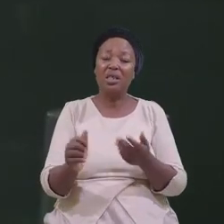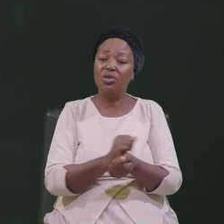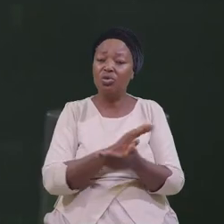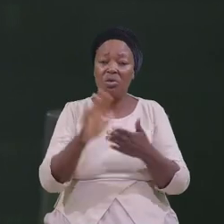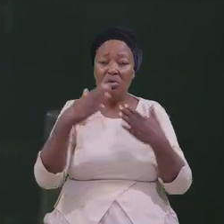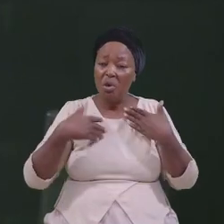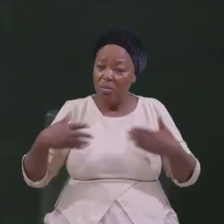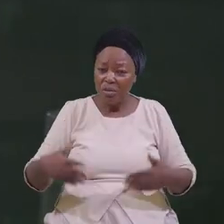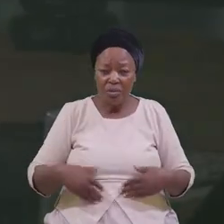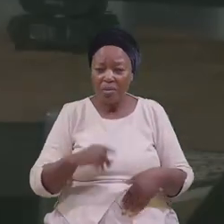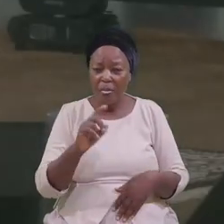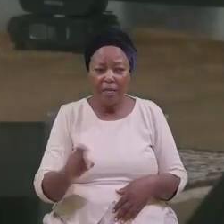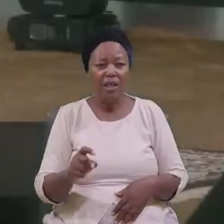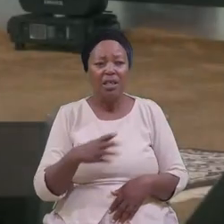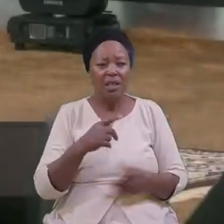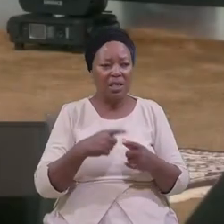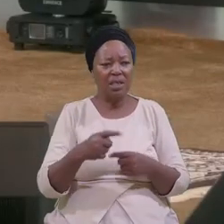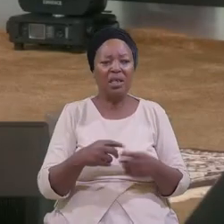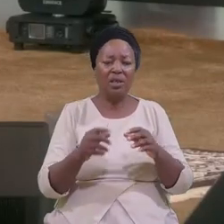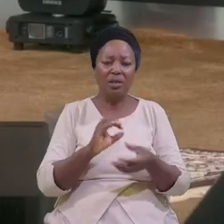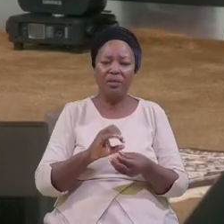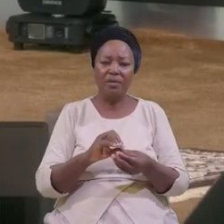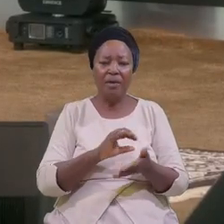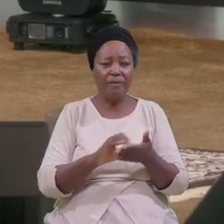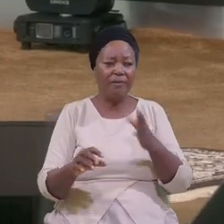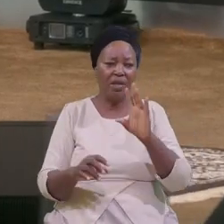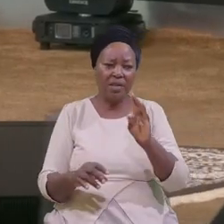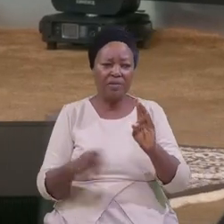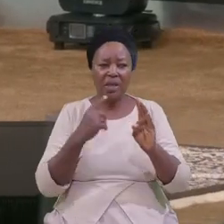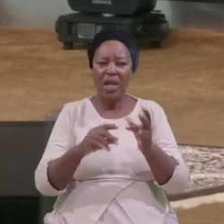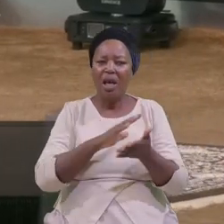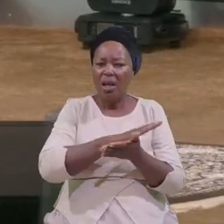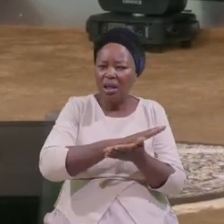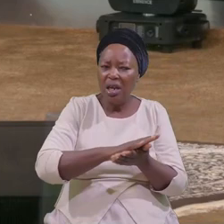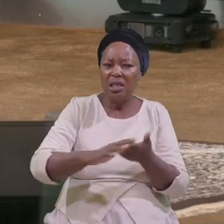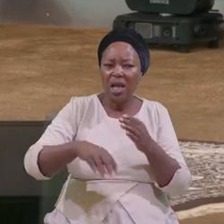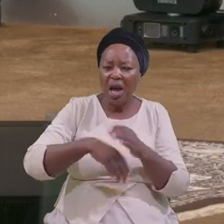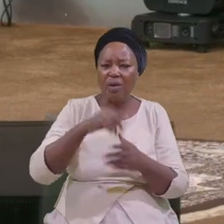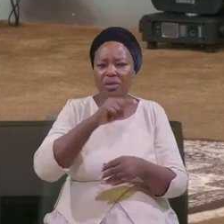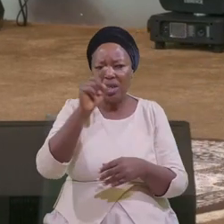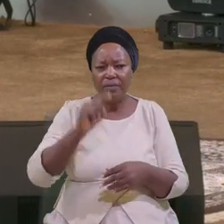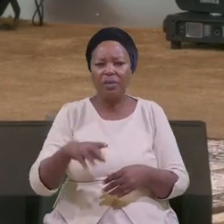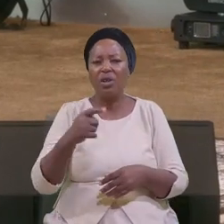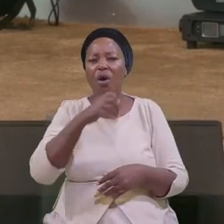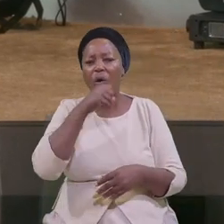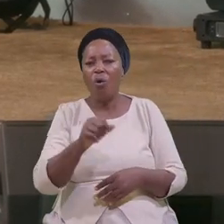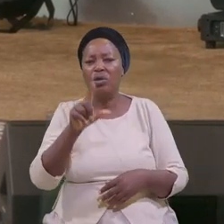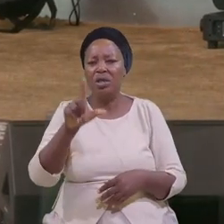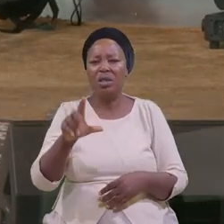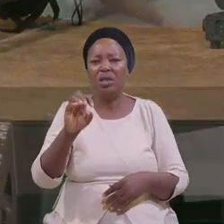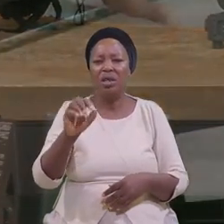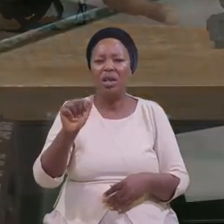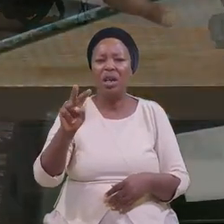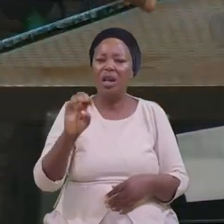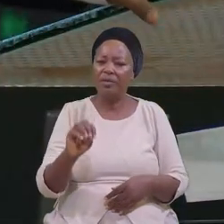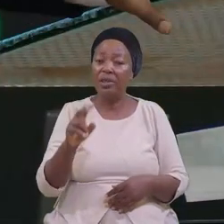out therefore the old leaven, New Testament. And he's talking to believers in Christ. He's